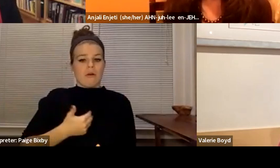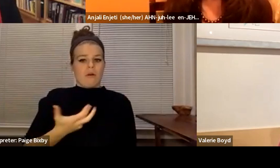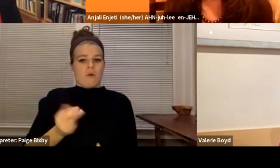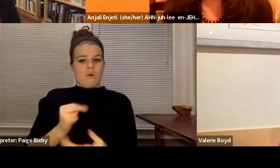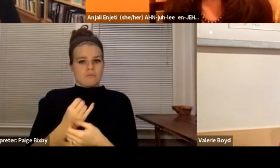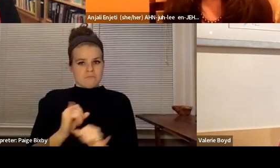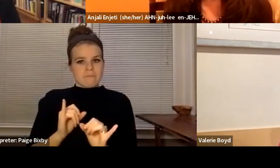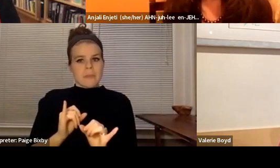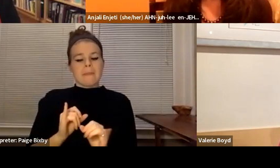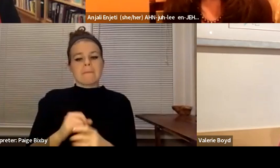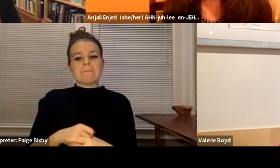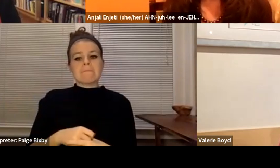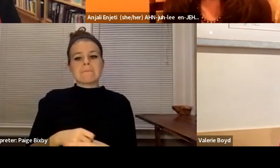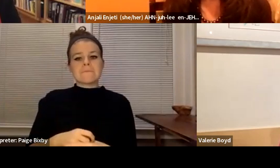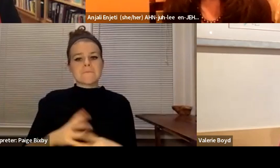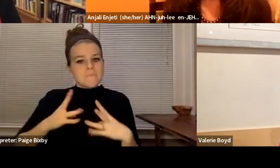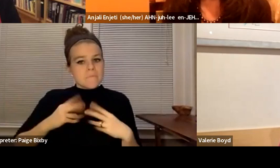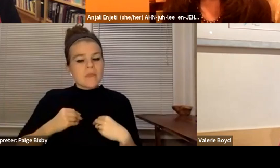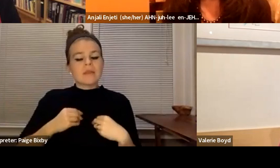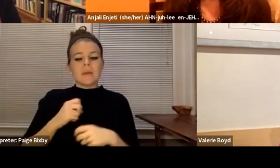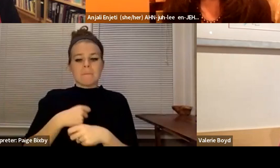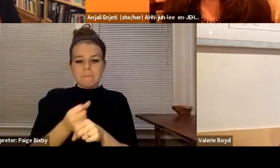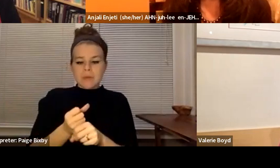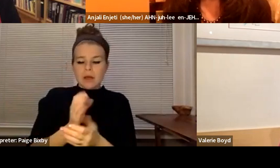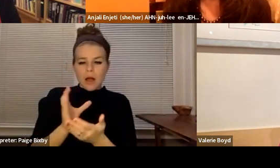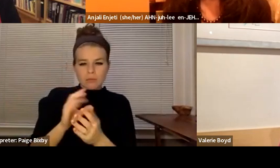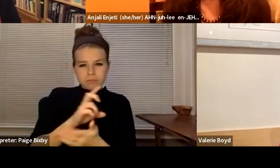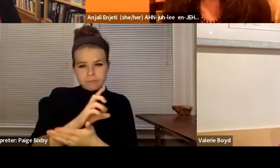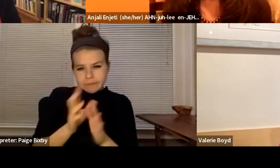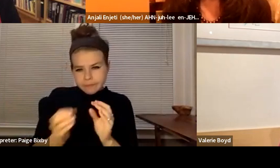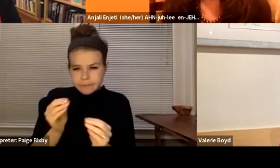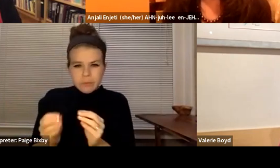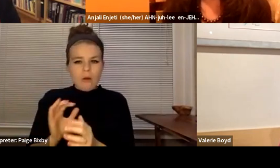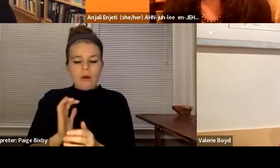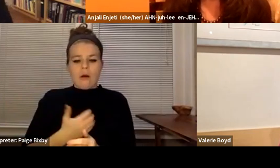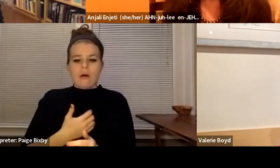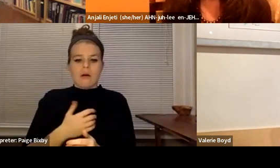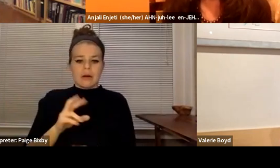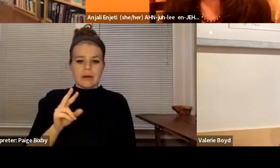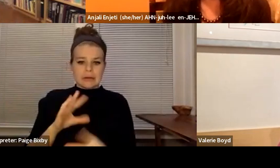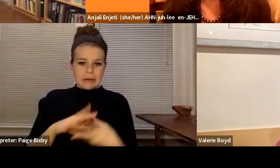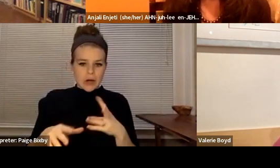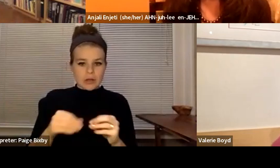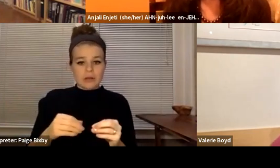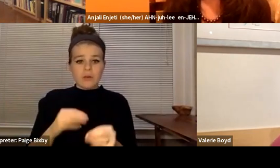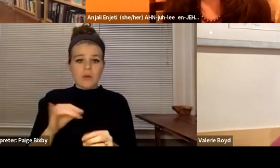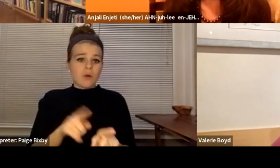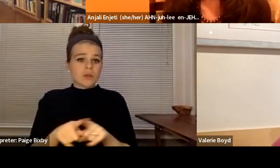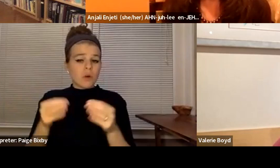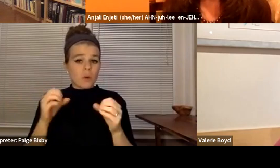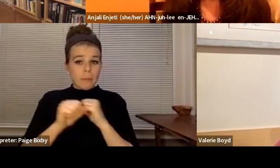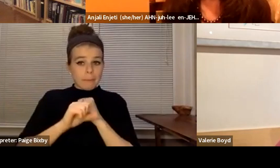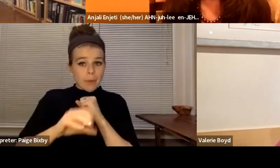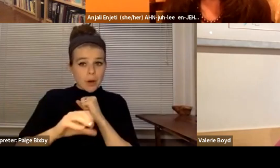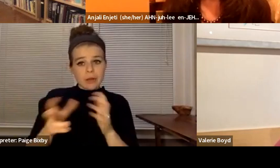in crafting the narrative. You and I have discussed even in the marketing and the promotion of it. Oh, right? Yeah, how much